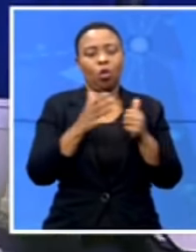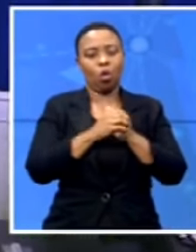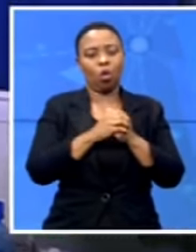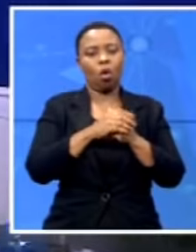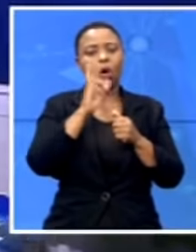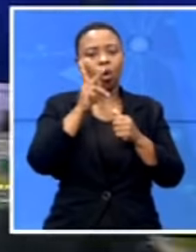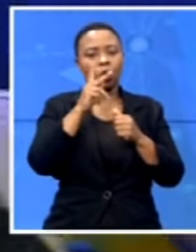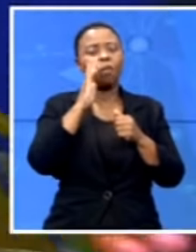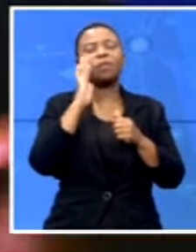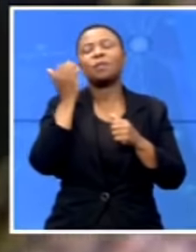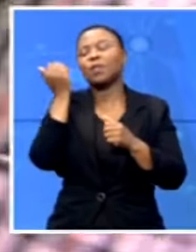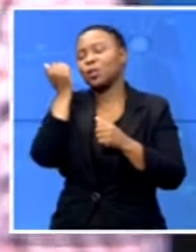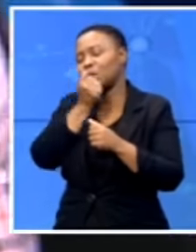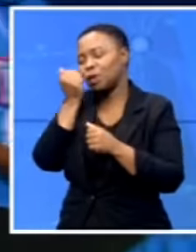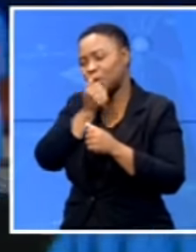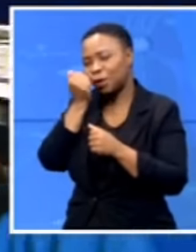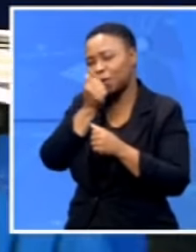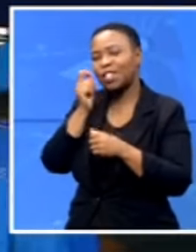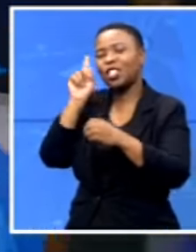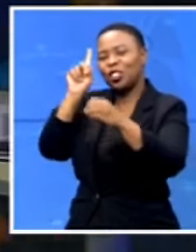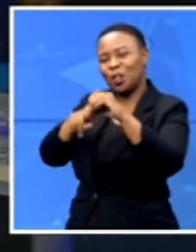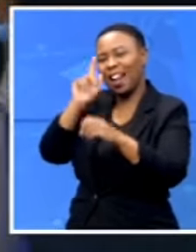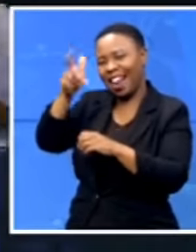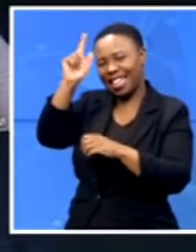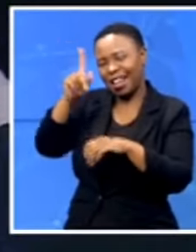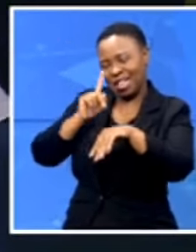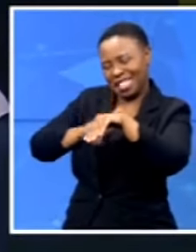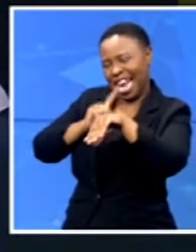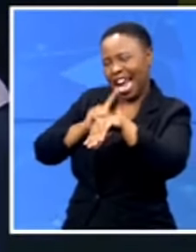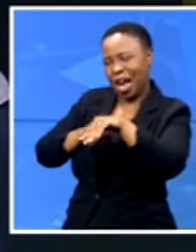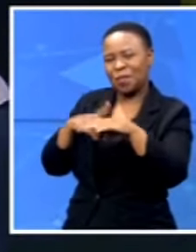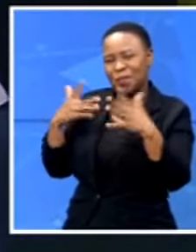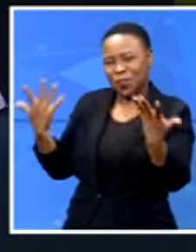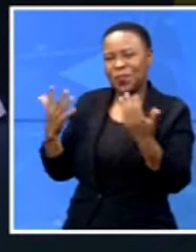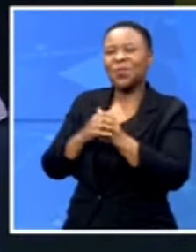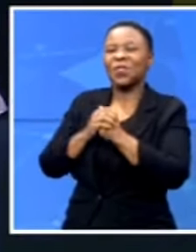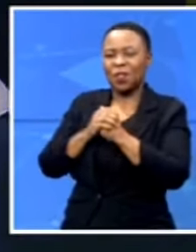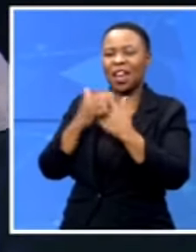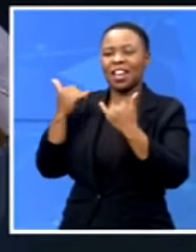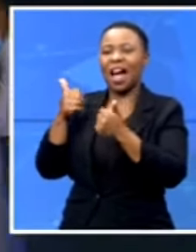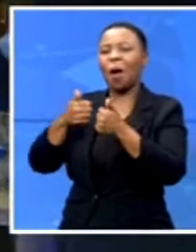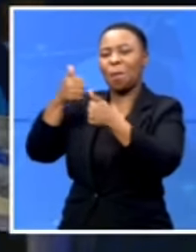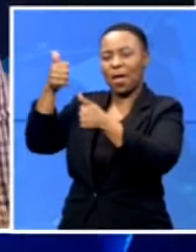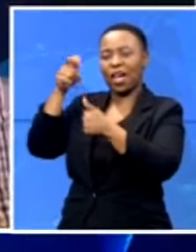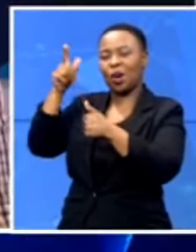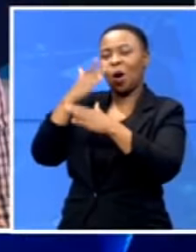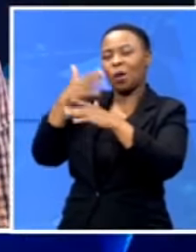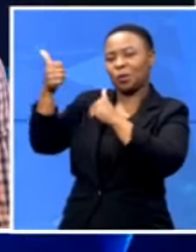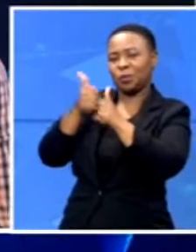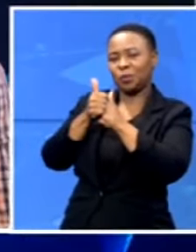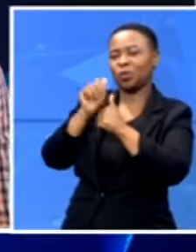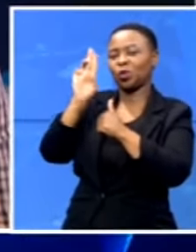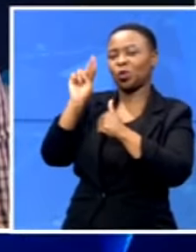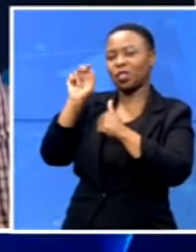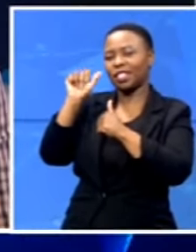later on. I'm out of time right now. I actually have to cross back to my colleague, Unathi, who is in studio. Back to